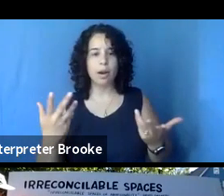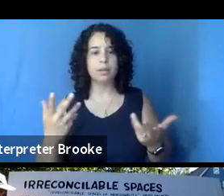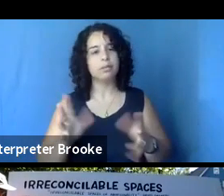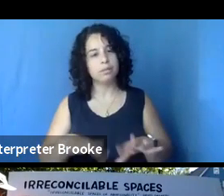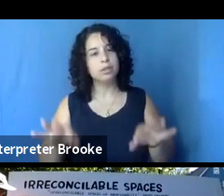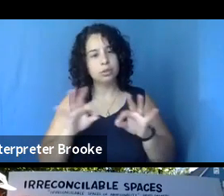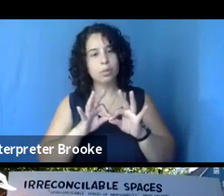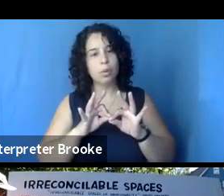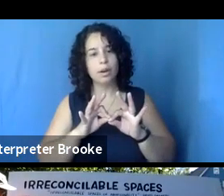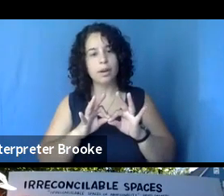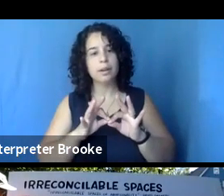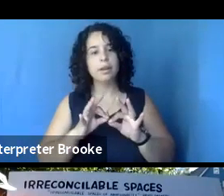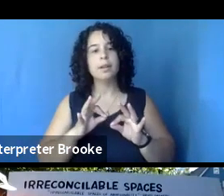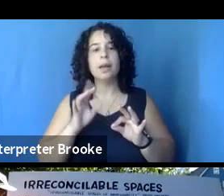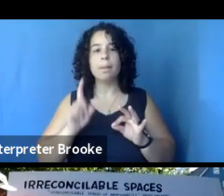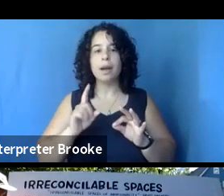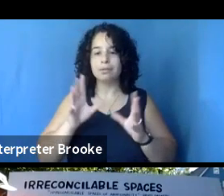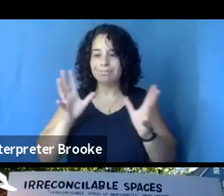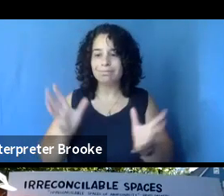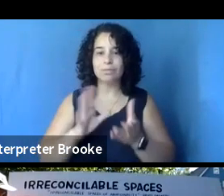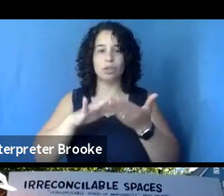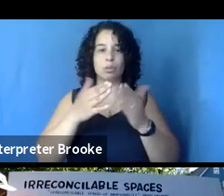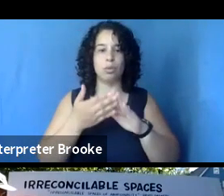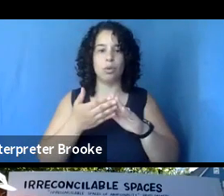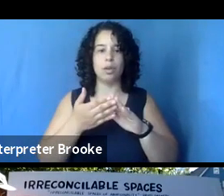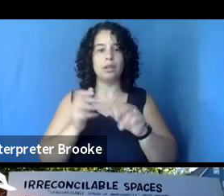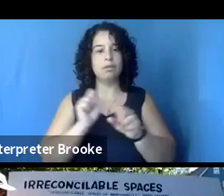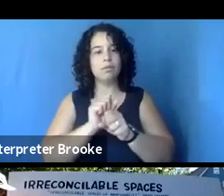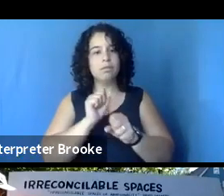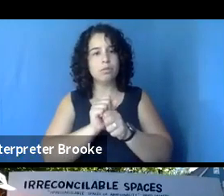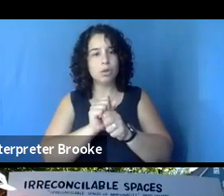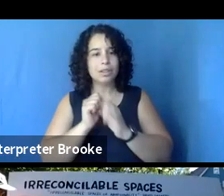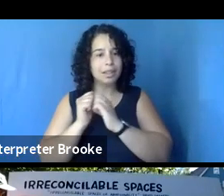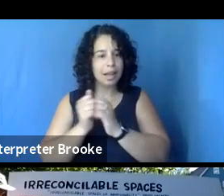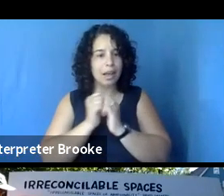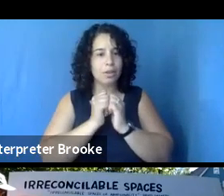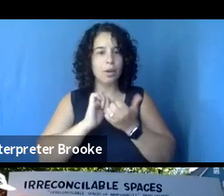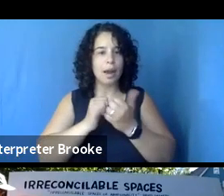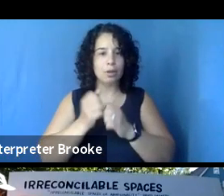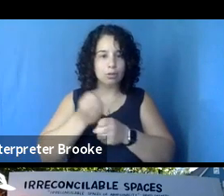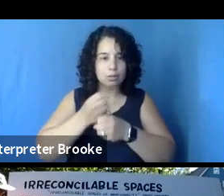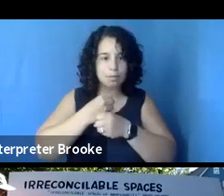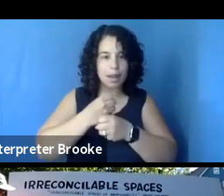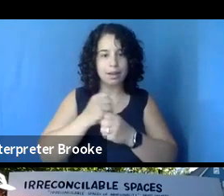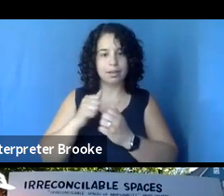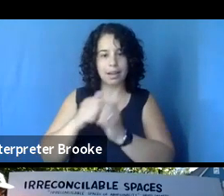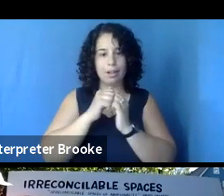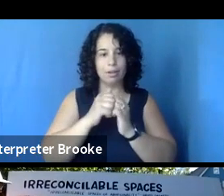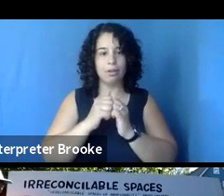our communities to find new ways of working and making and being. Check.